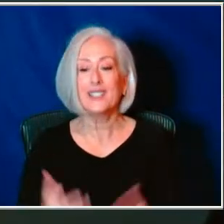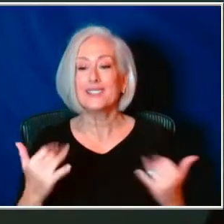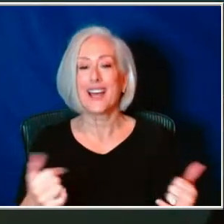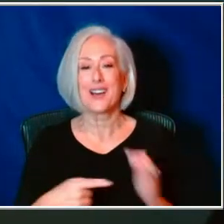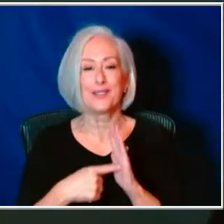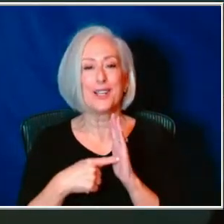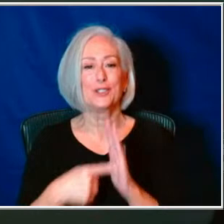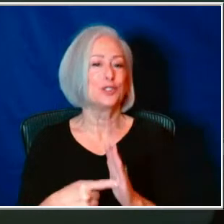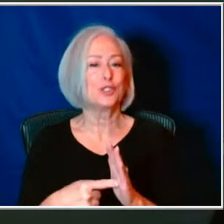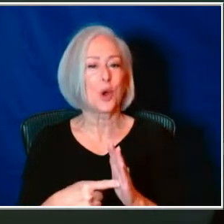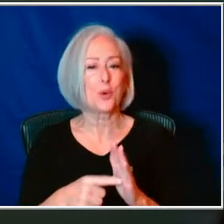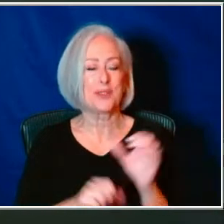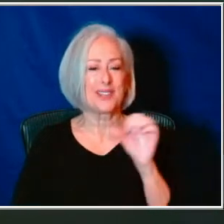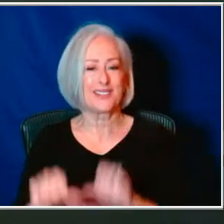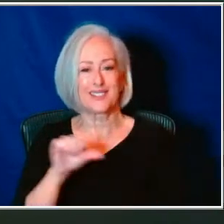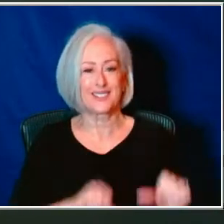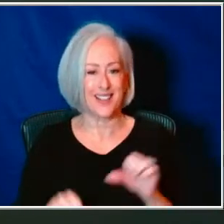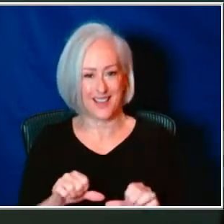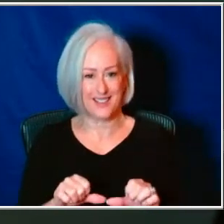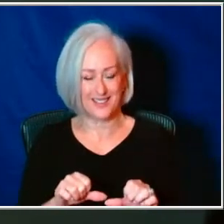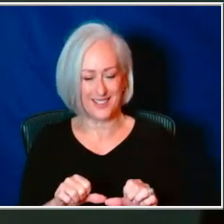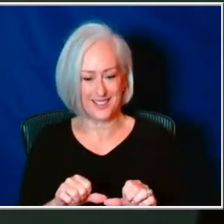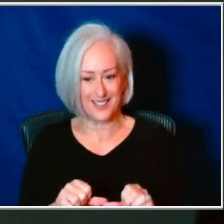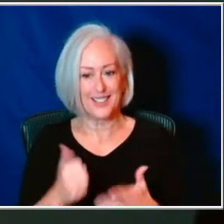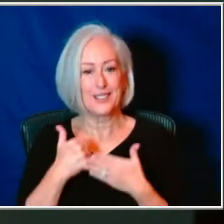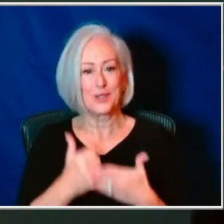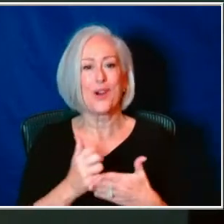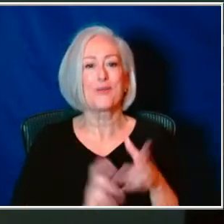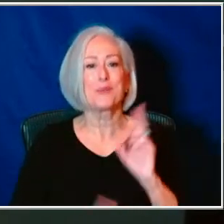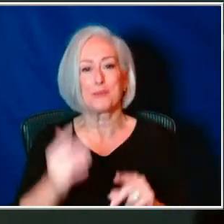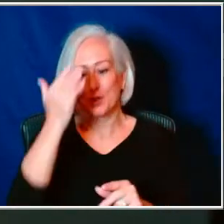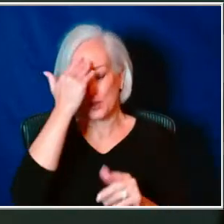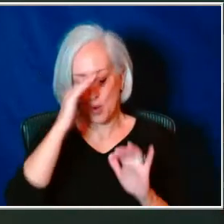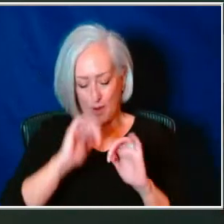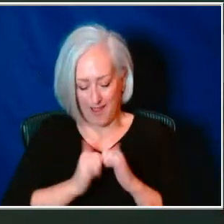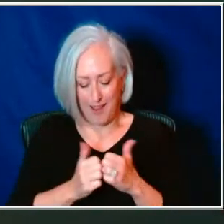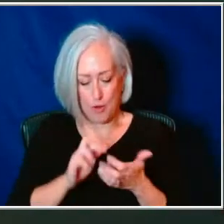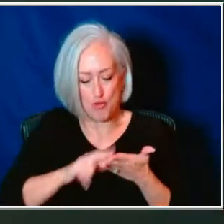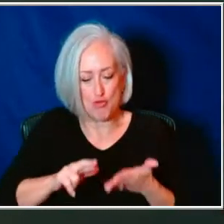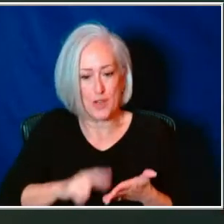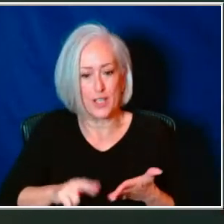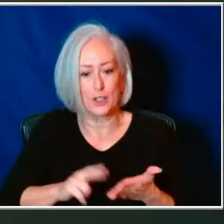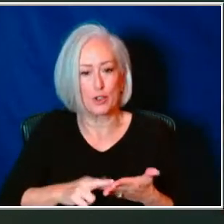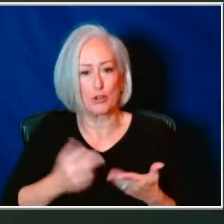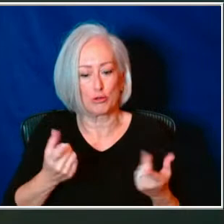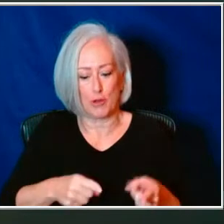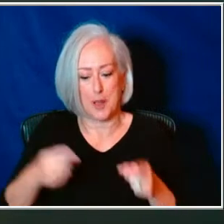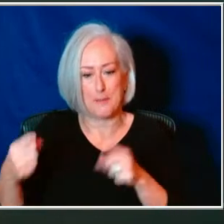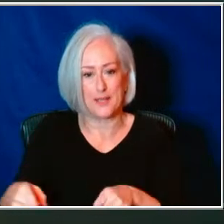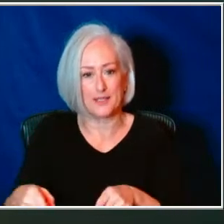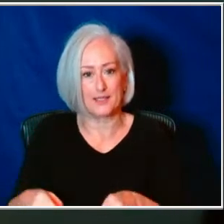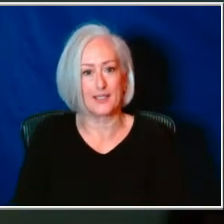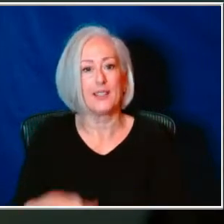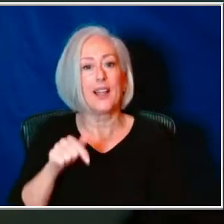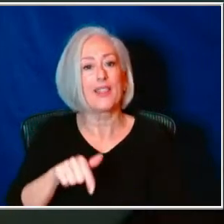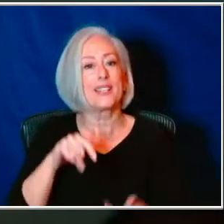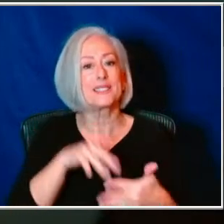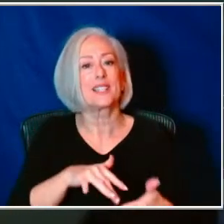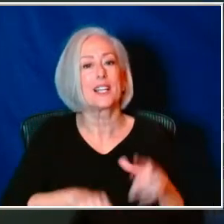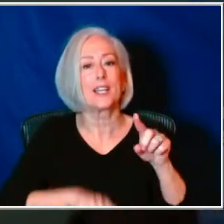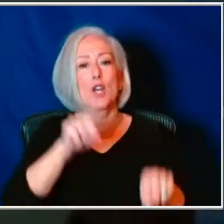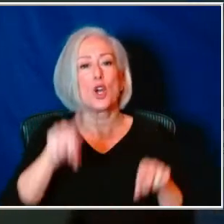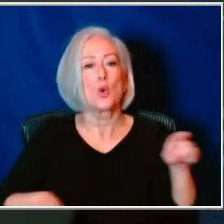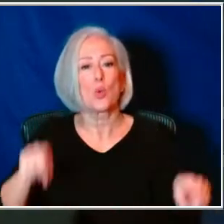Science, which was created to help viewers know more about how research is conducted. This study is a randomized controlled trial with